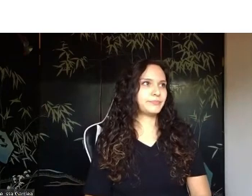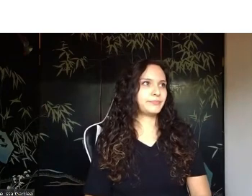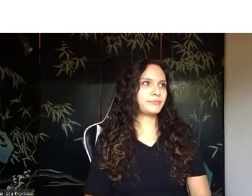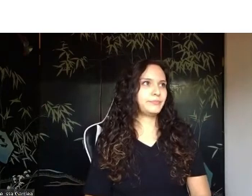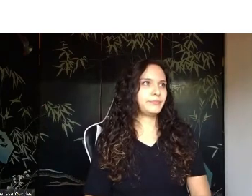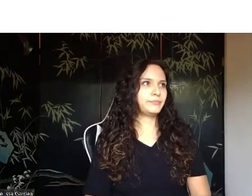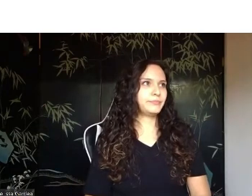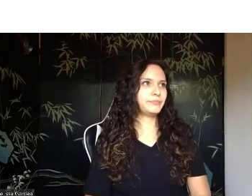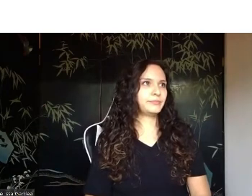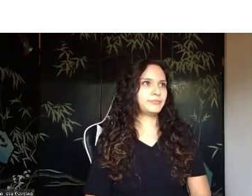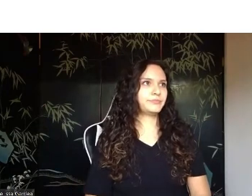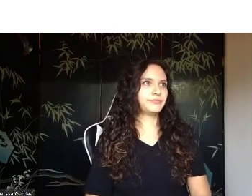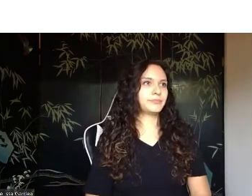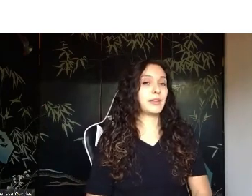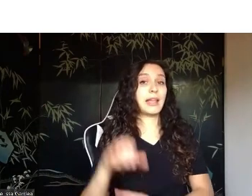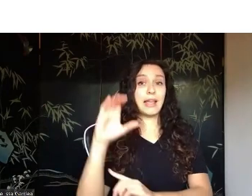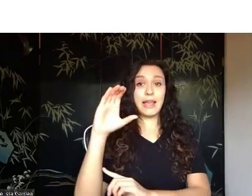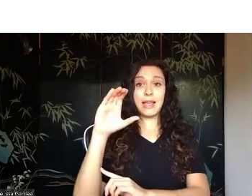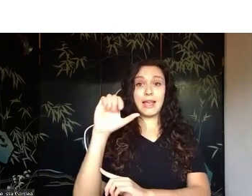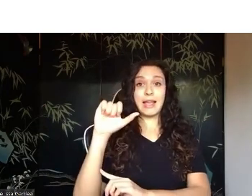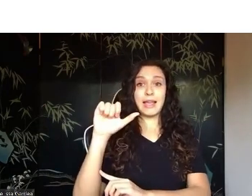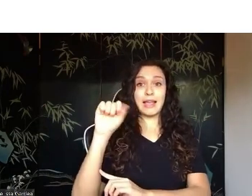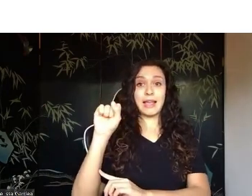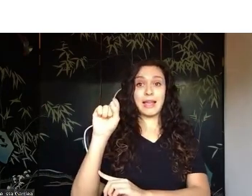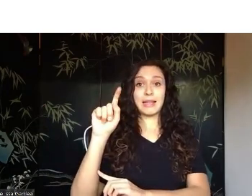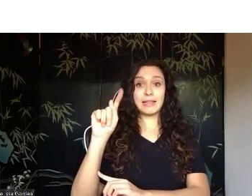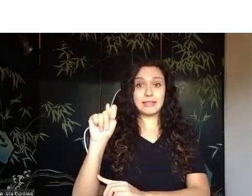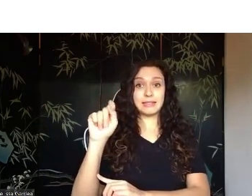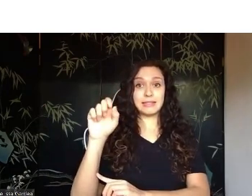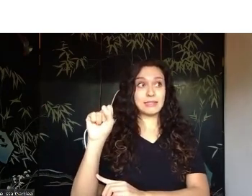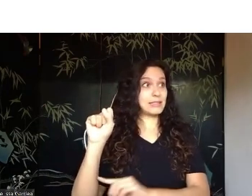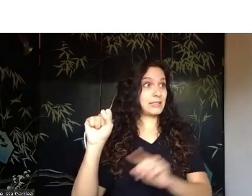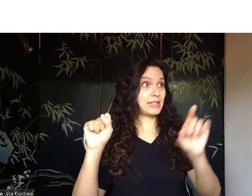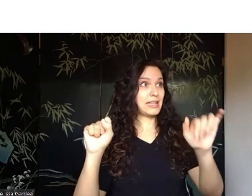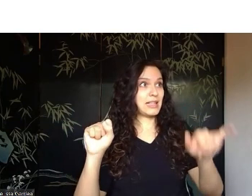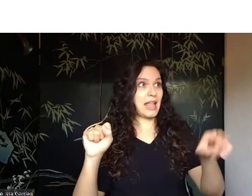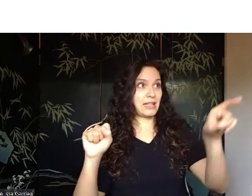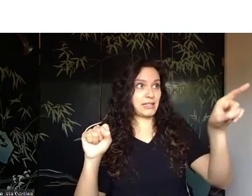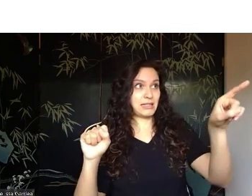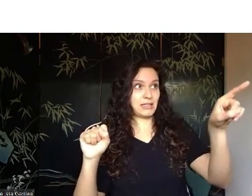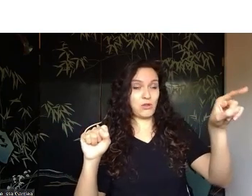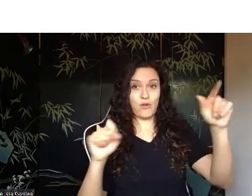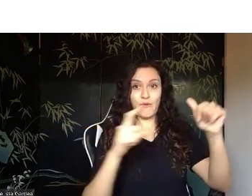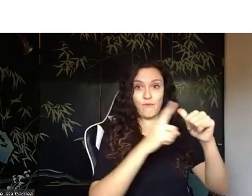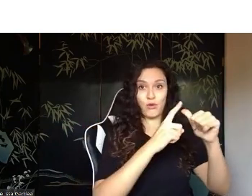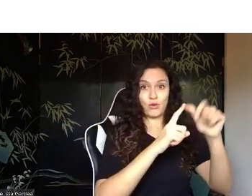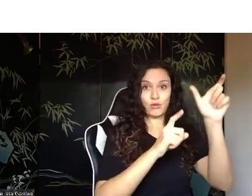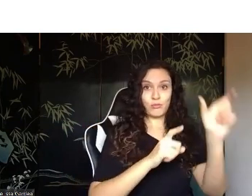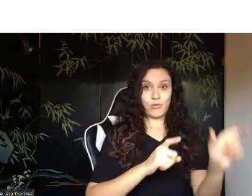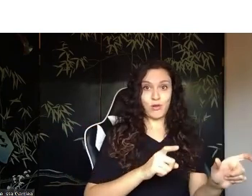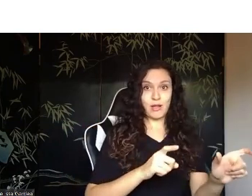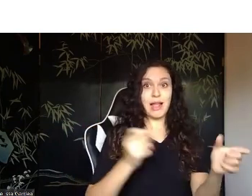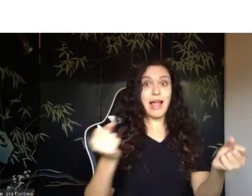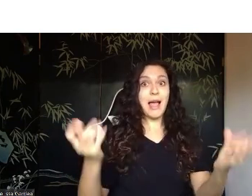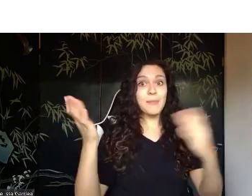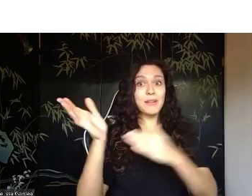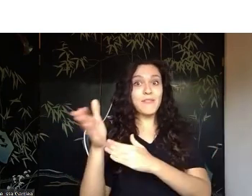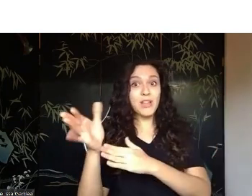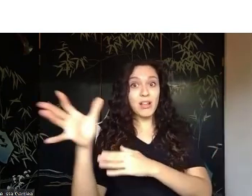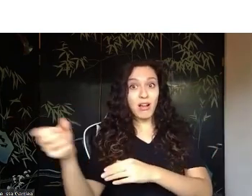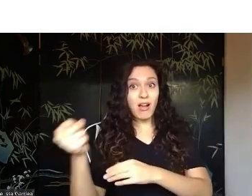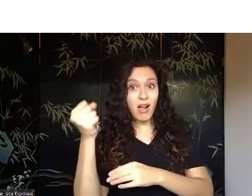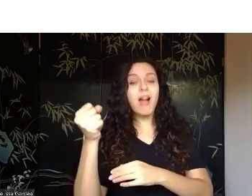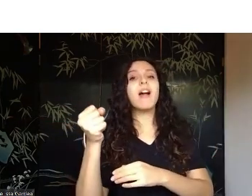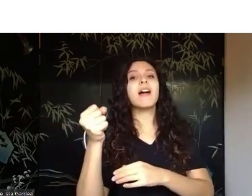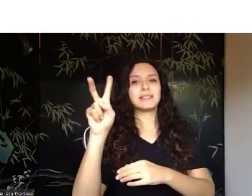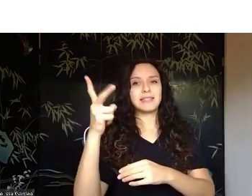table. Number of time he casts. Oh no, that's not catches. Casts out is right here. And the number of